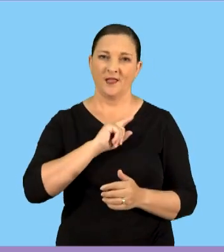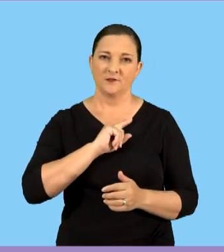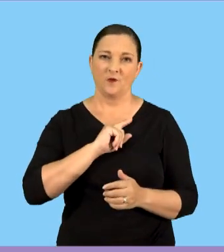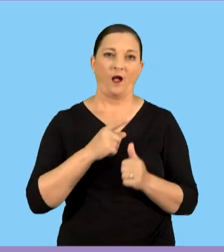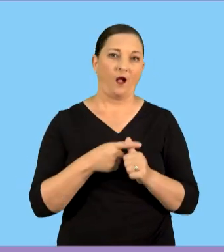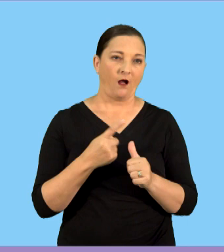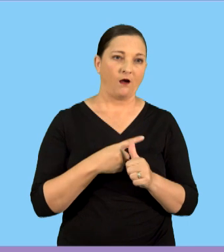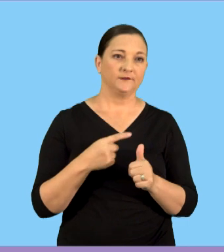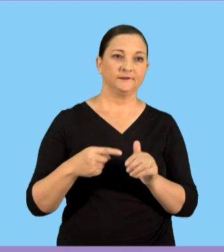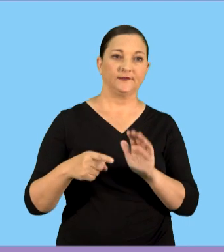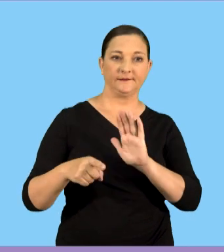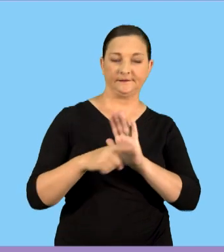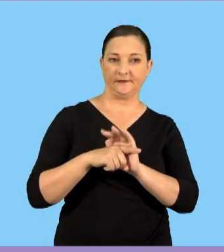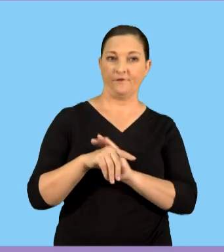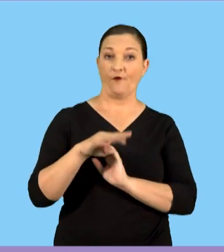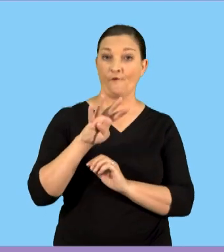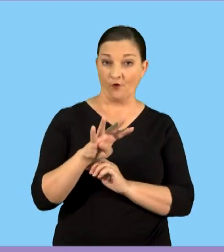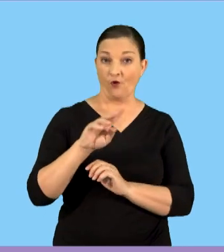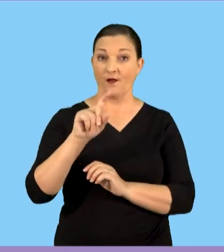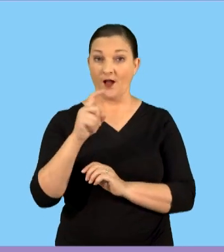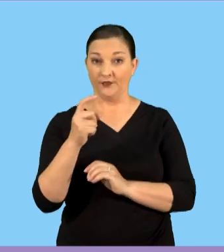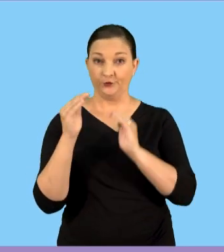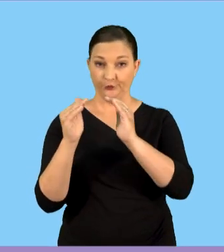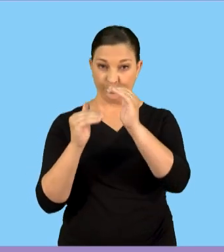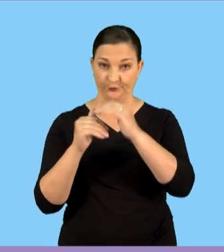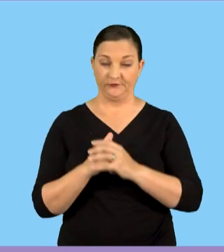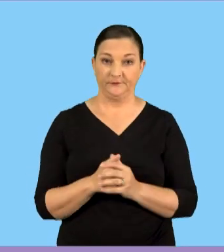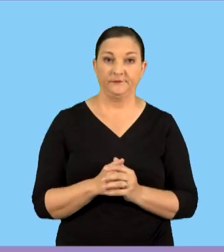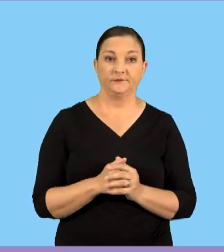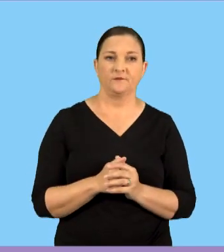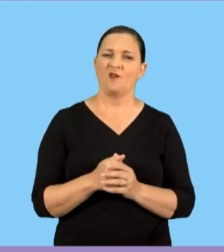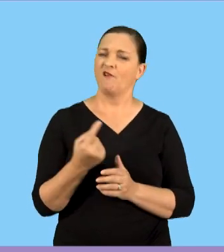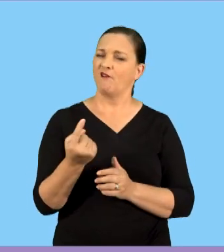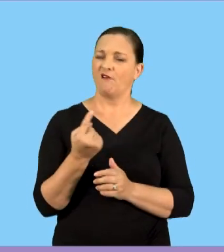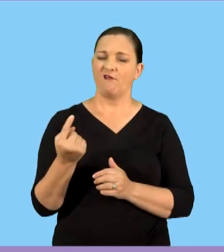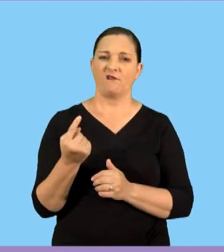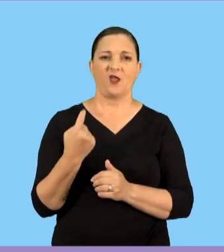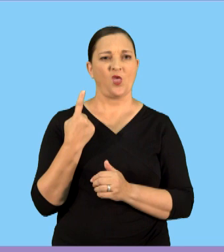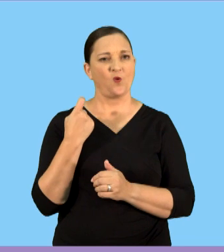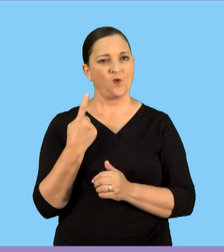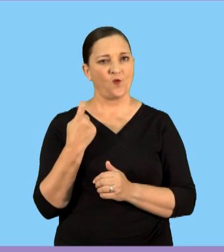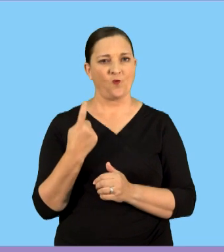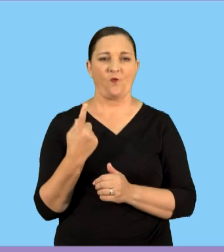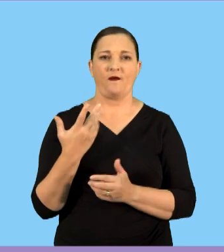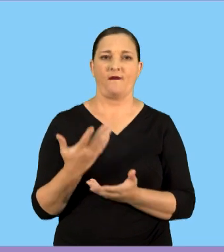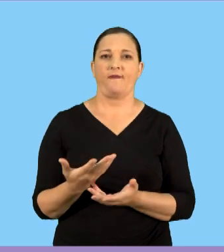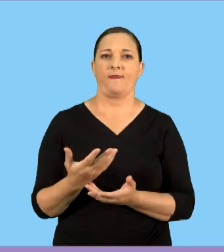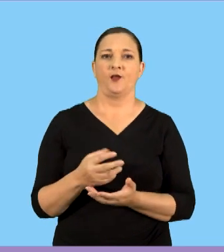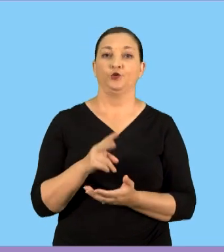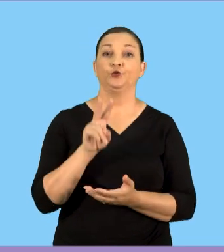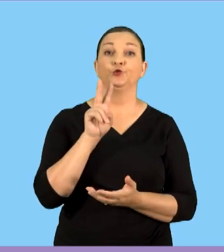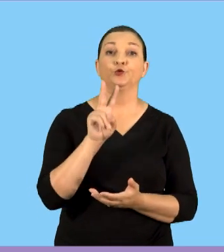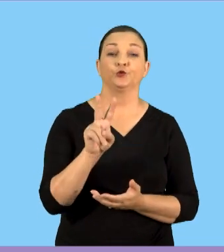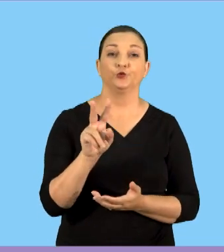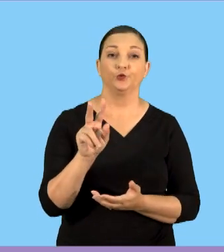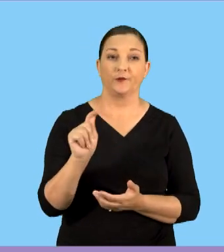is going to give us a negative 4x cubed. And how many terms do we have here? We only have 1,